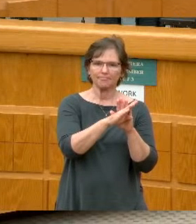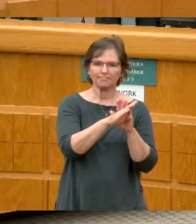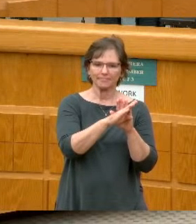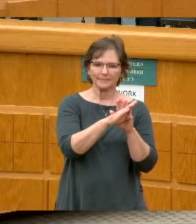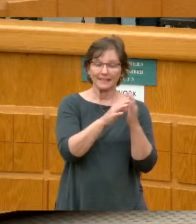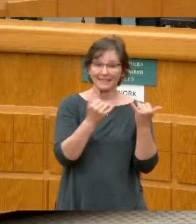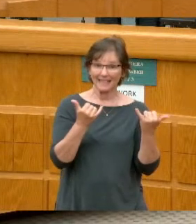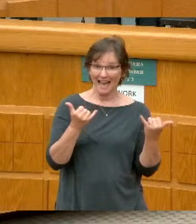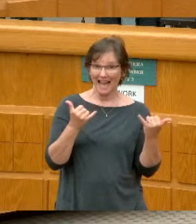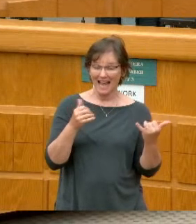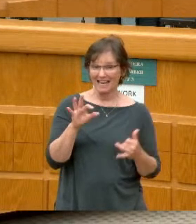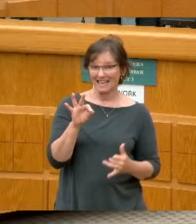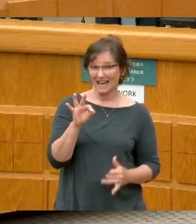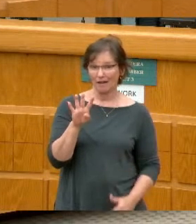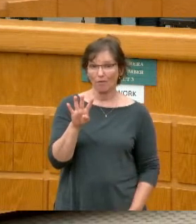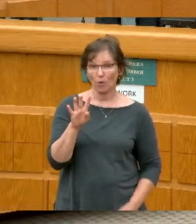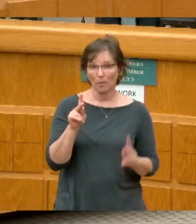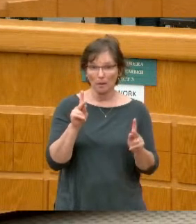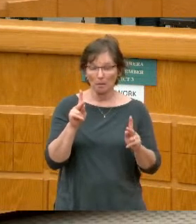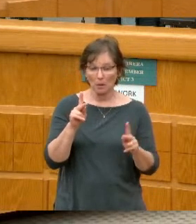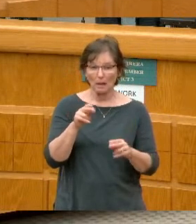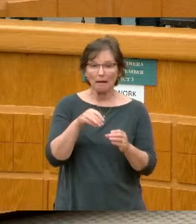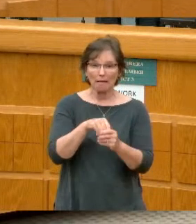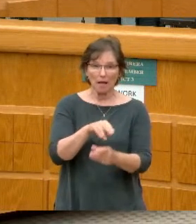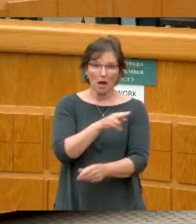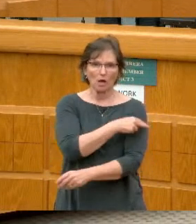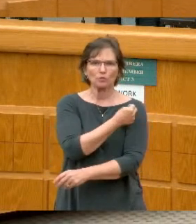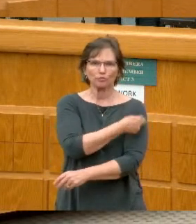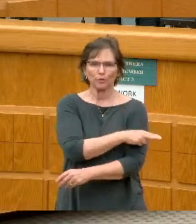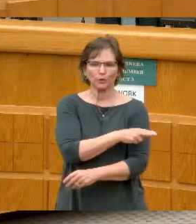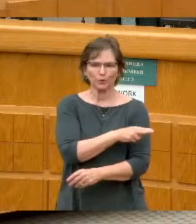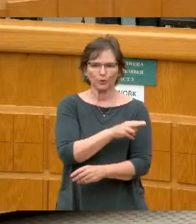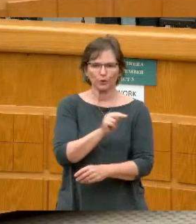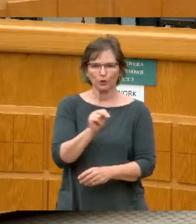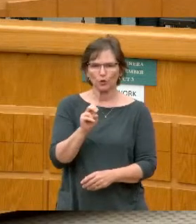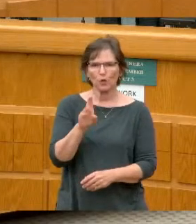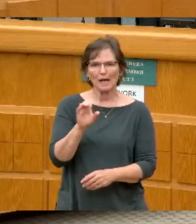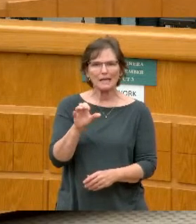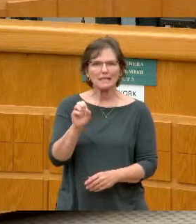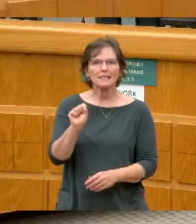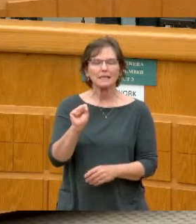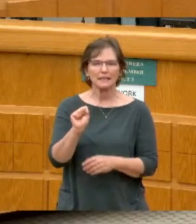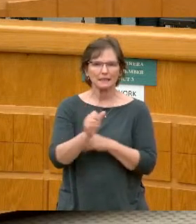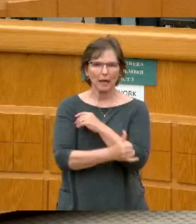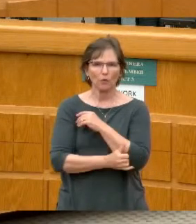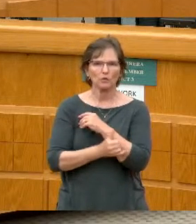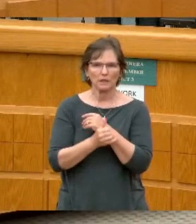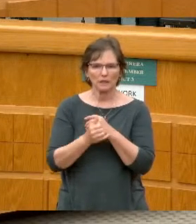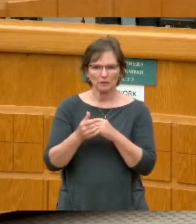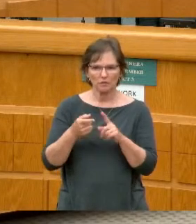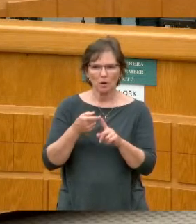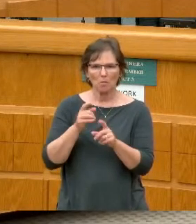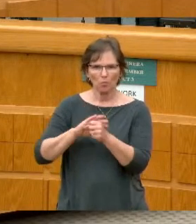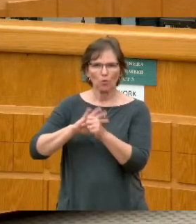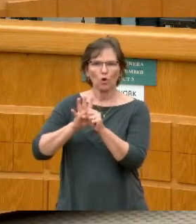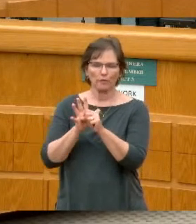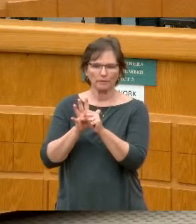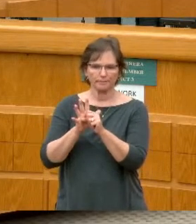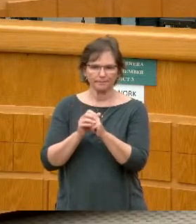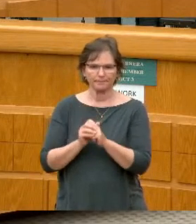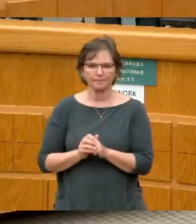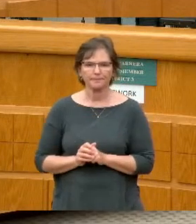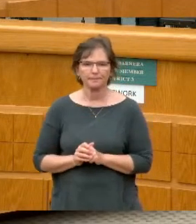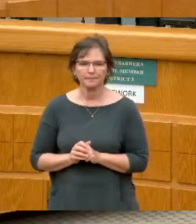steady between 50, the upper 50s and 60 cases, for hospitalizations. And around November the